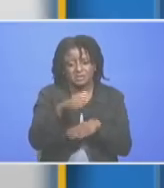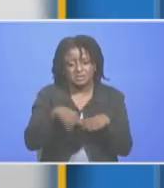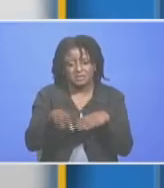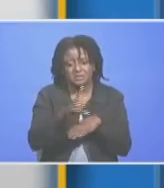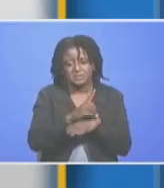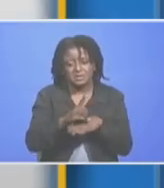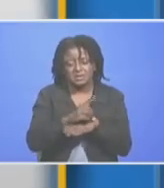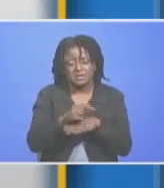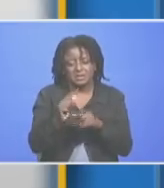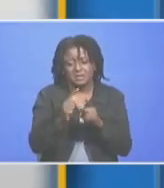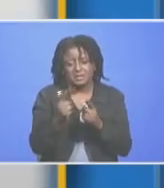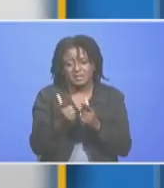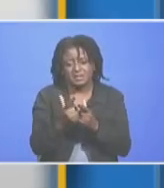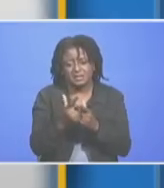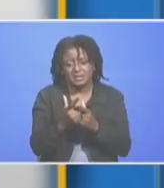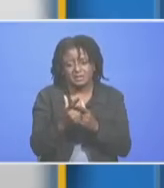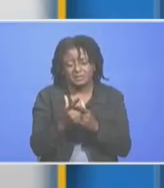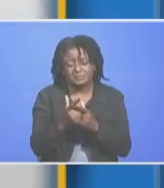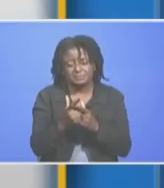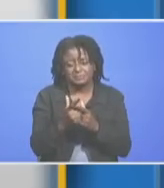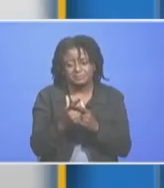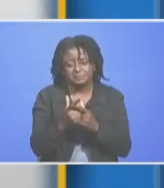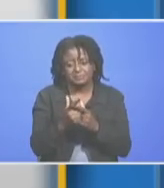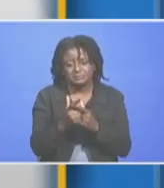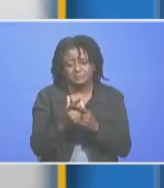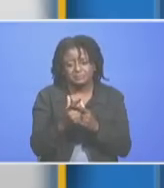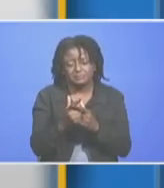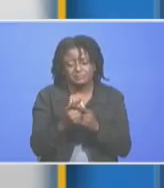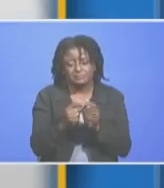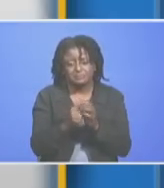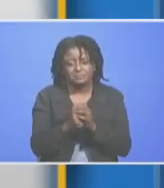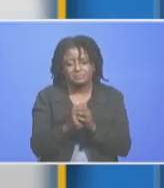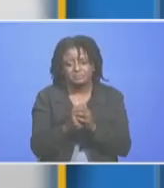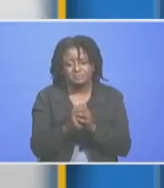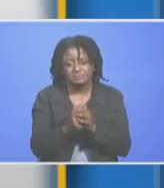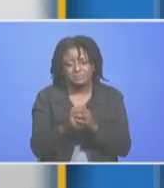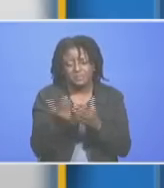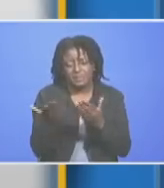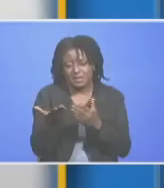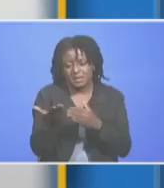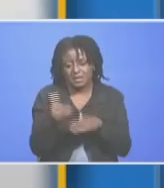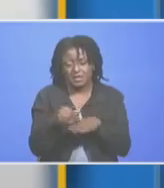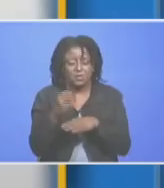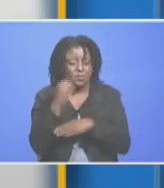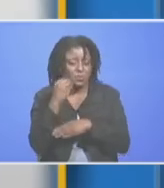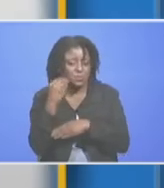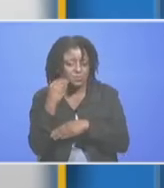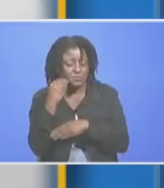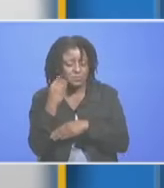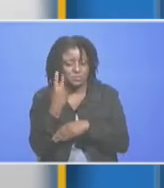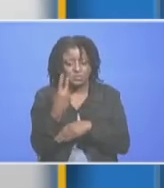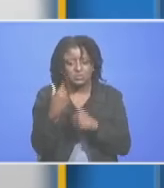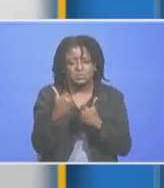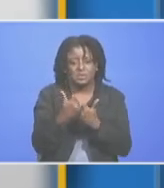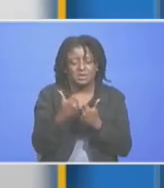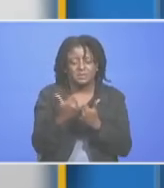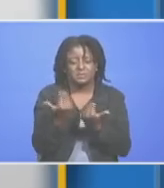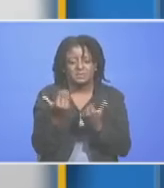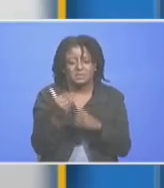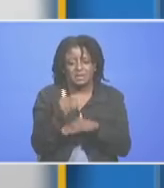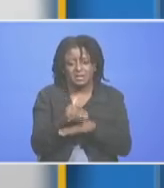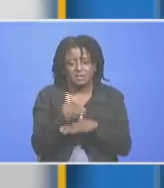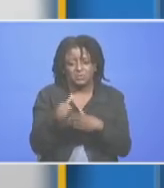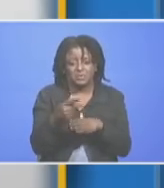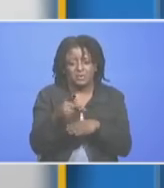The Rangers shutting out the Indians, a final there of 3-0. And back here at home, 2 games tonight in the Providence Softball